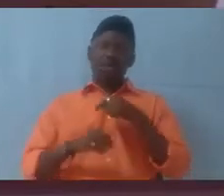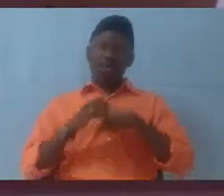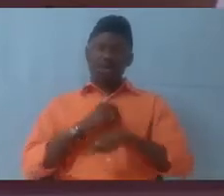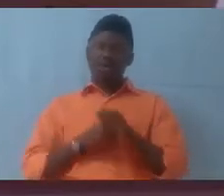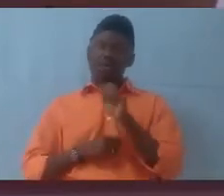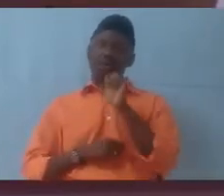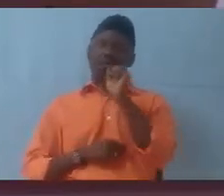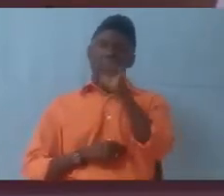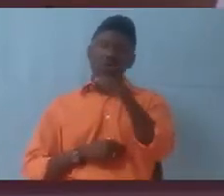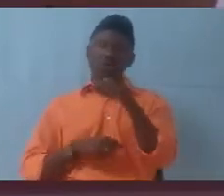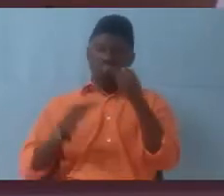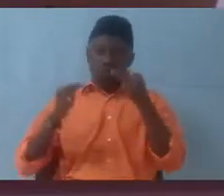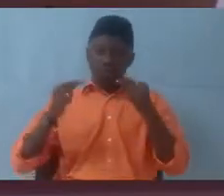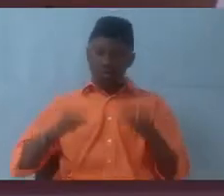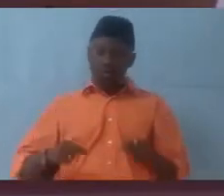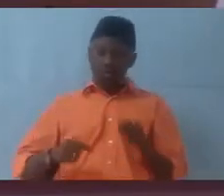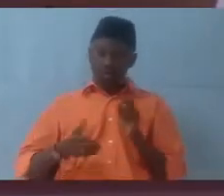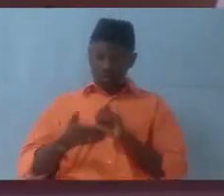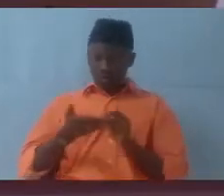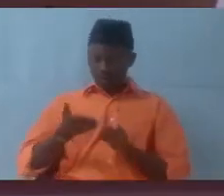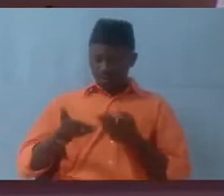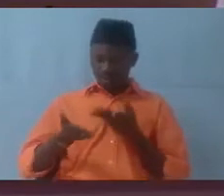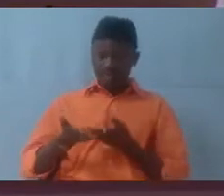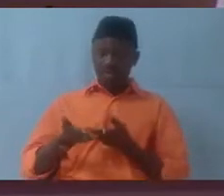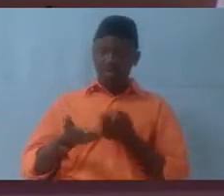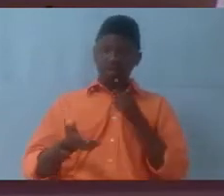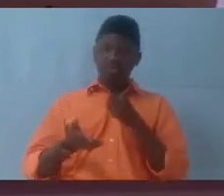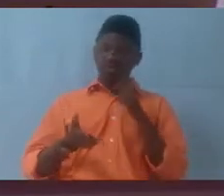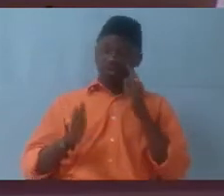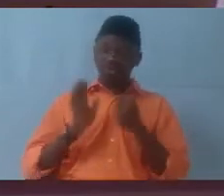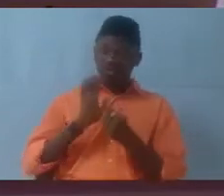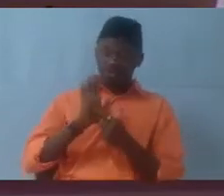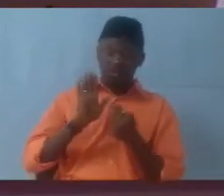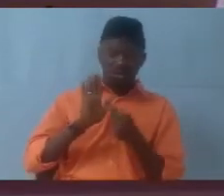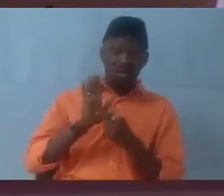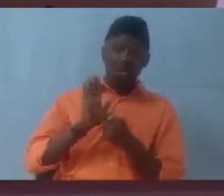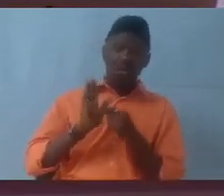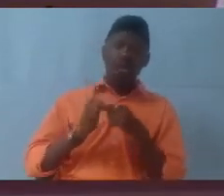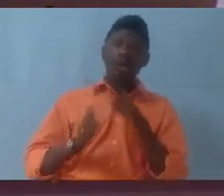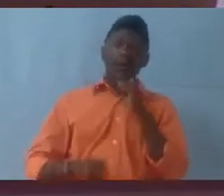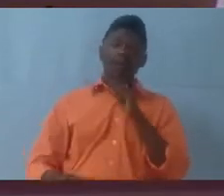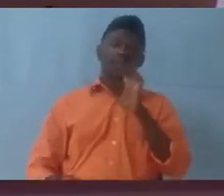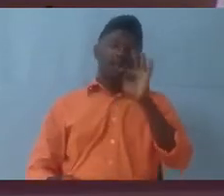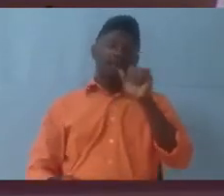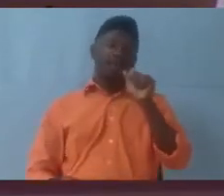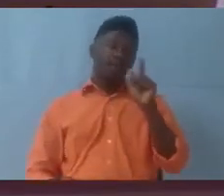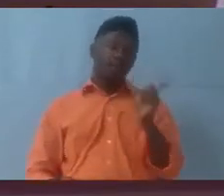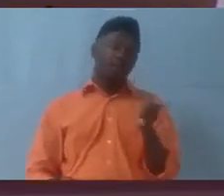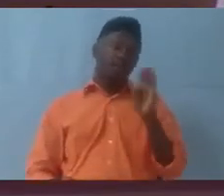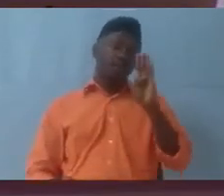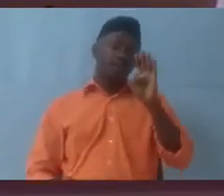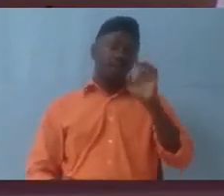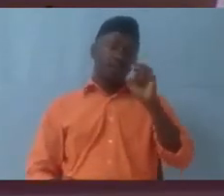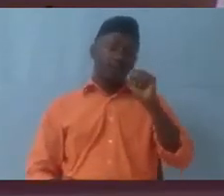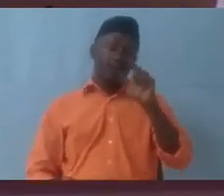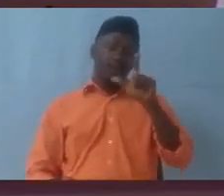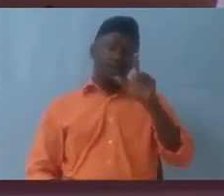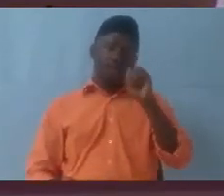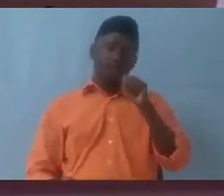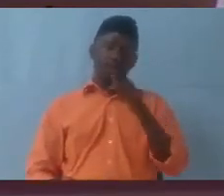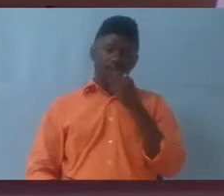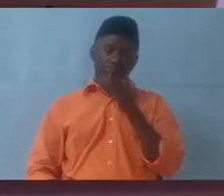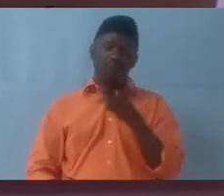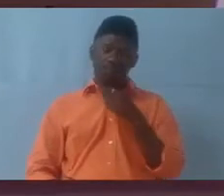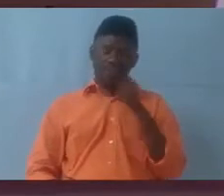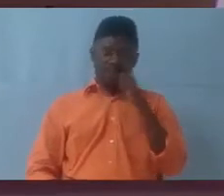ci li nga xamne moy cadeau yi nga binda you indicated that Fagbele wax nga fane Fagbele said he would try and beg the